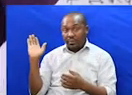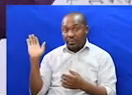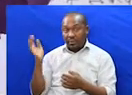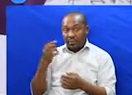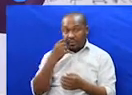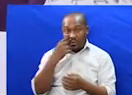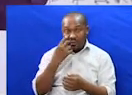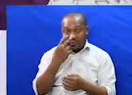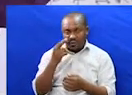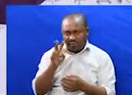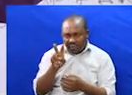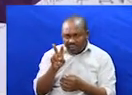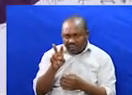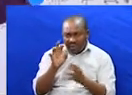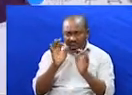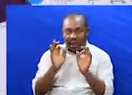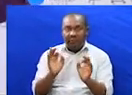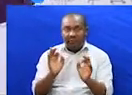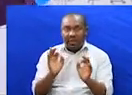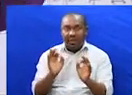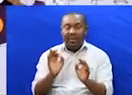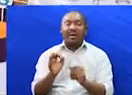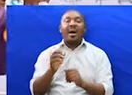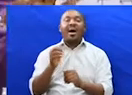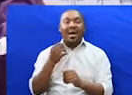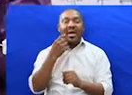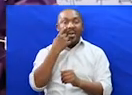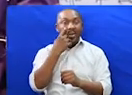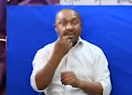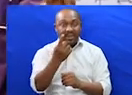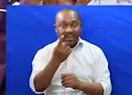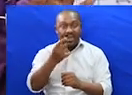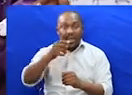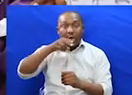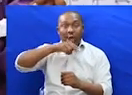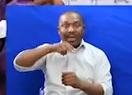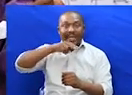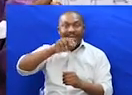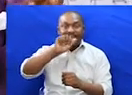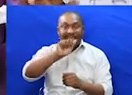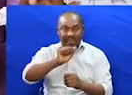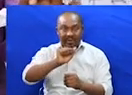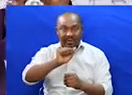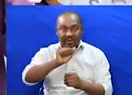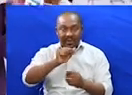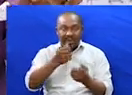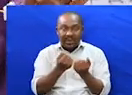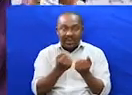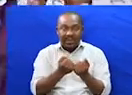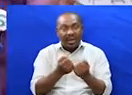observe carefully, you will see that this nucleic acid is very large. It is made up